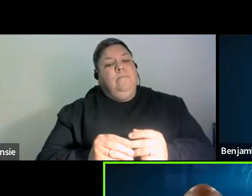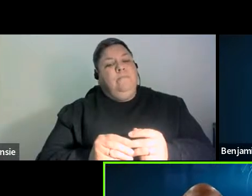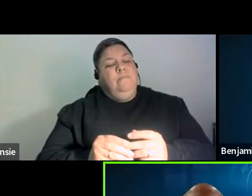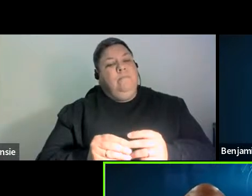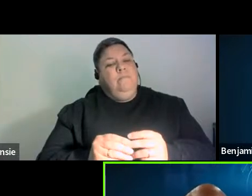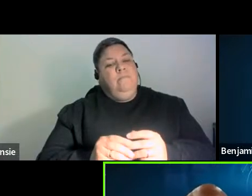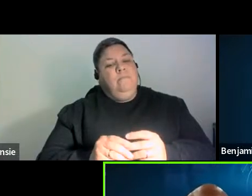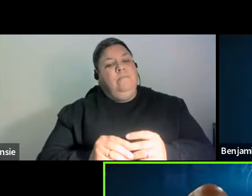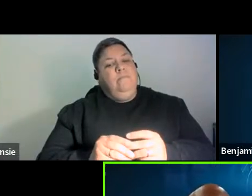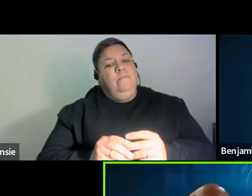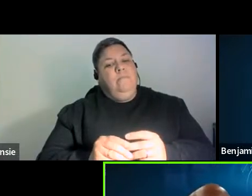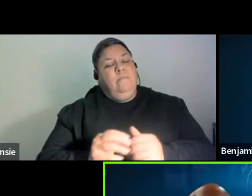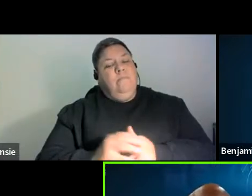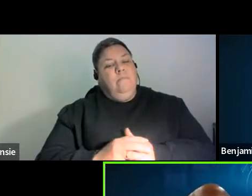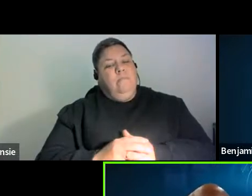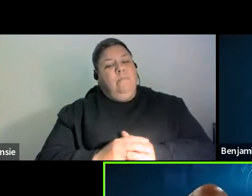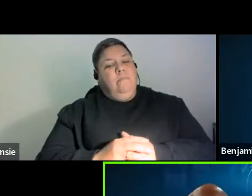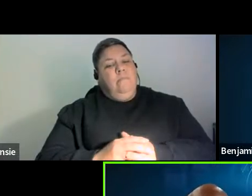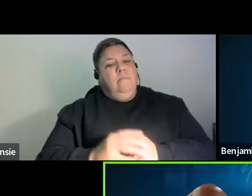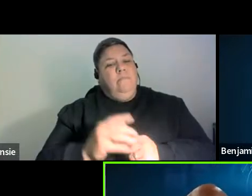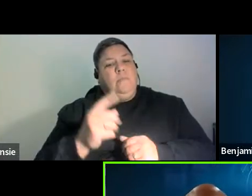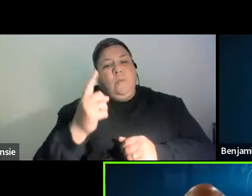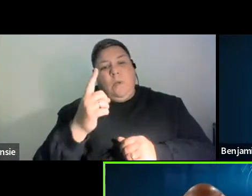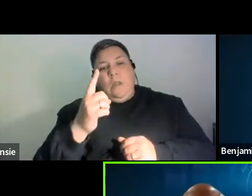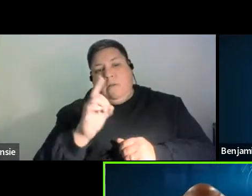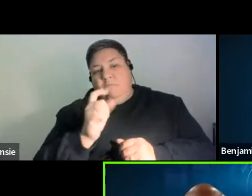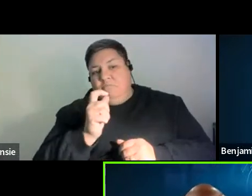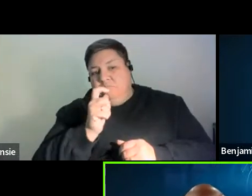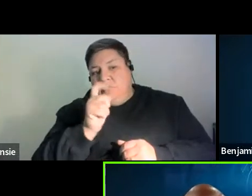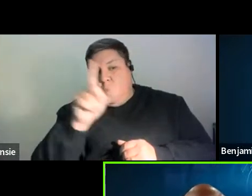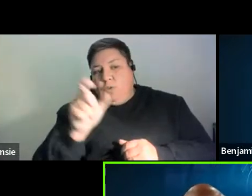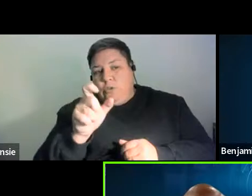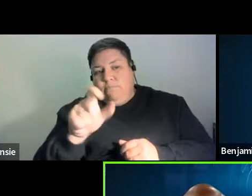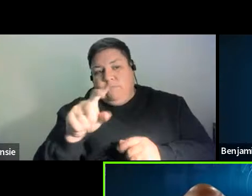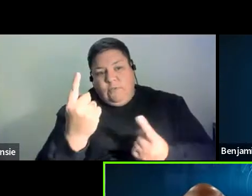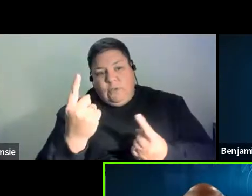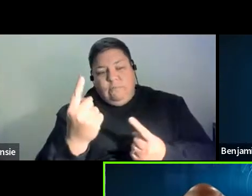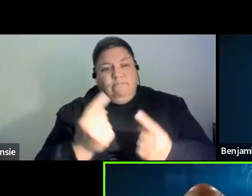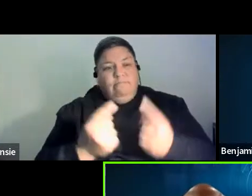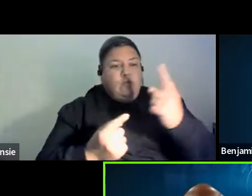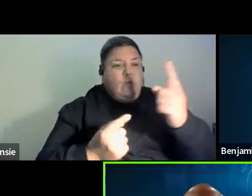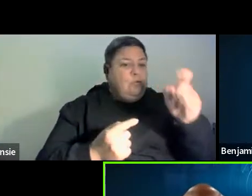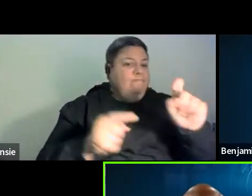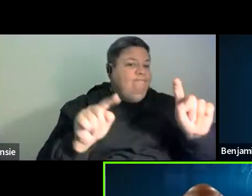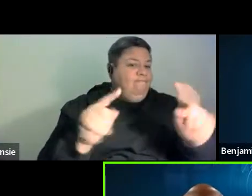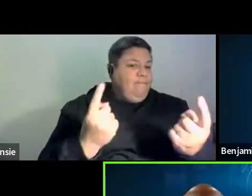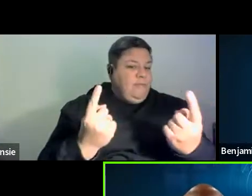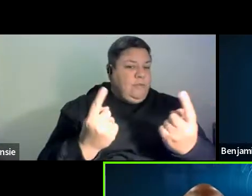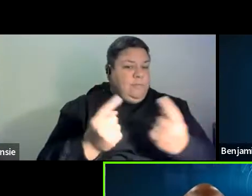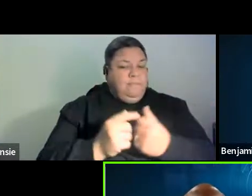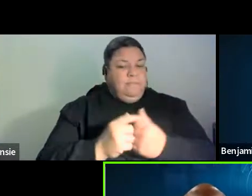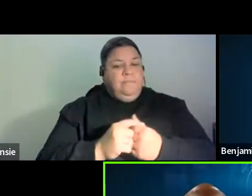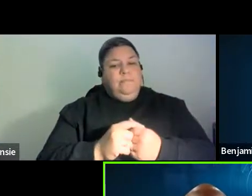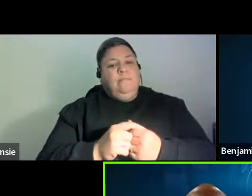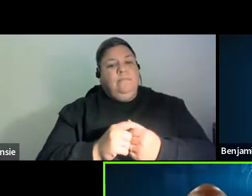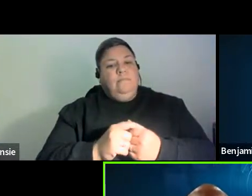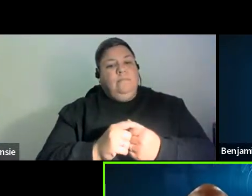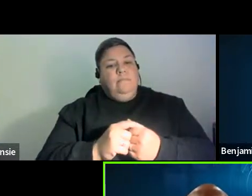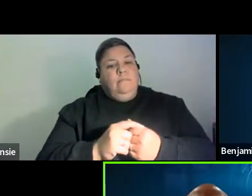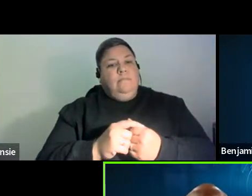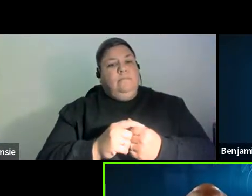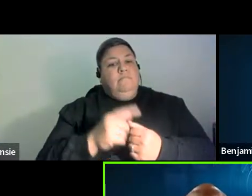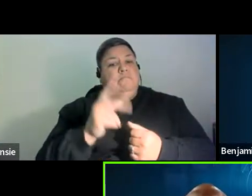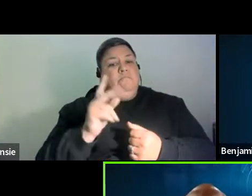case would be answered differently, but they can directly to the mailboxes for